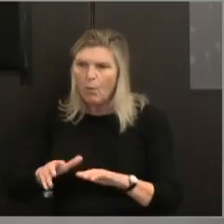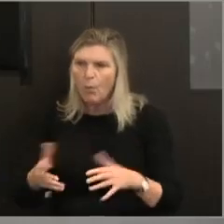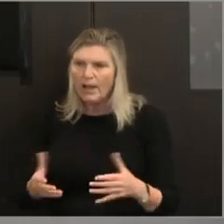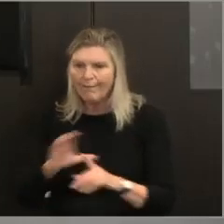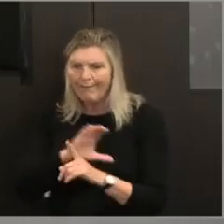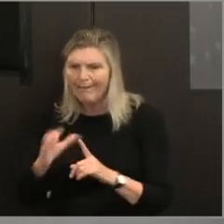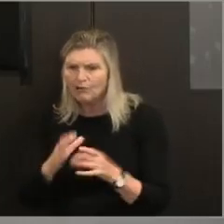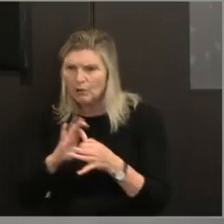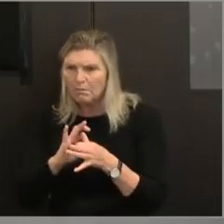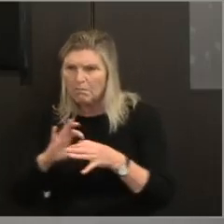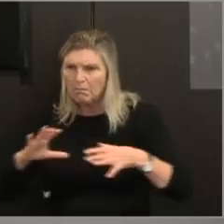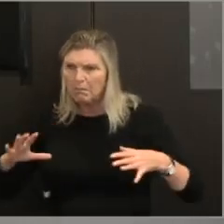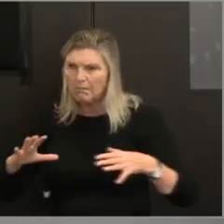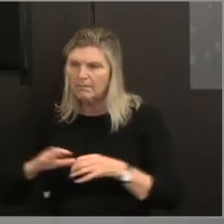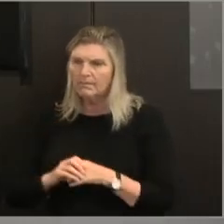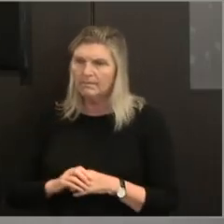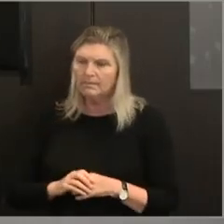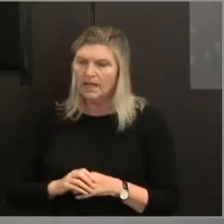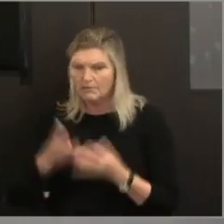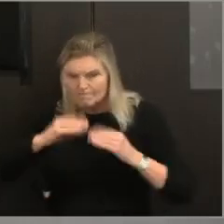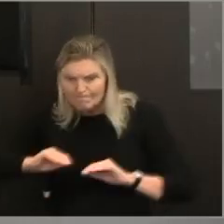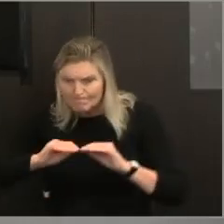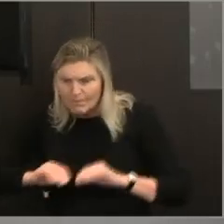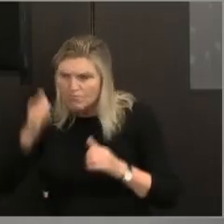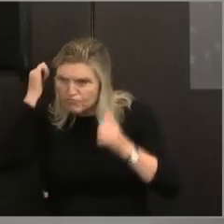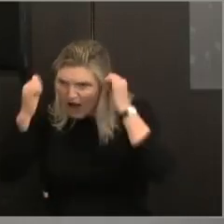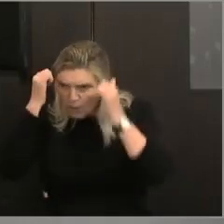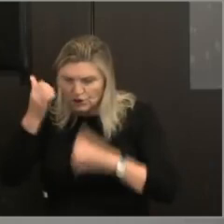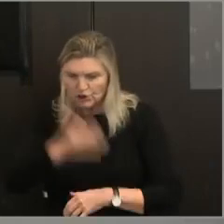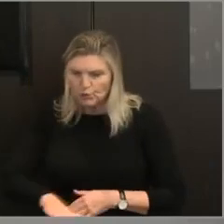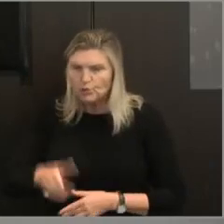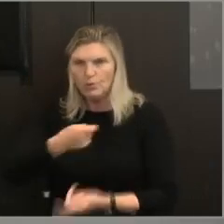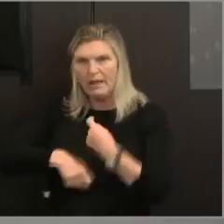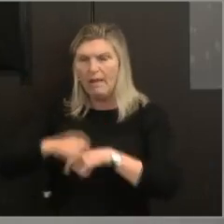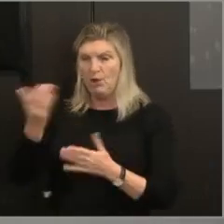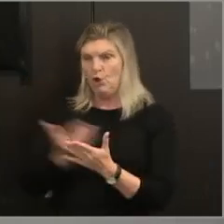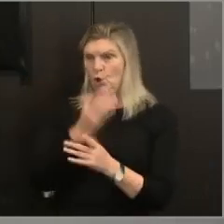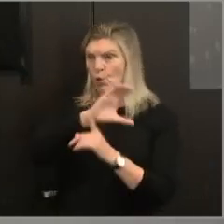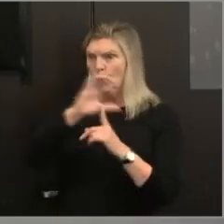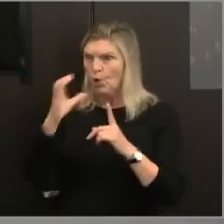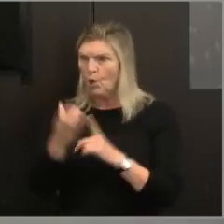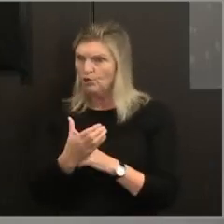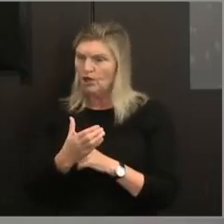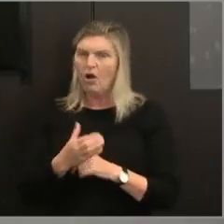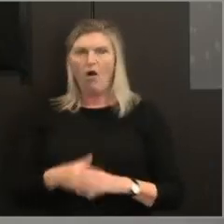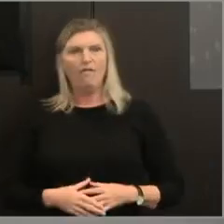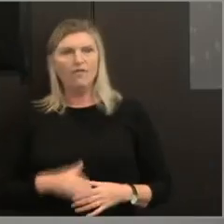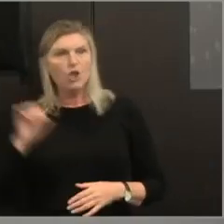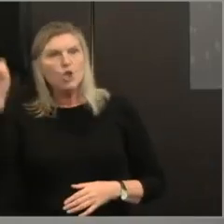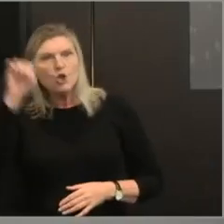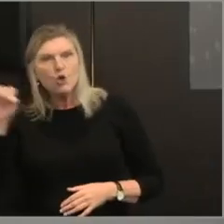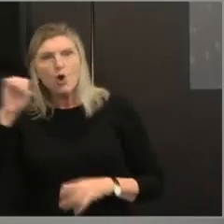linkages, and to indoctrinate children into a new culture, the culture of the legally dominant